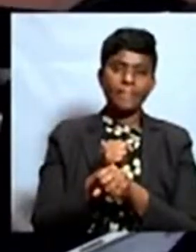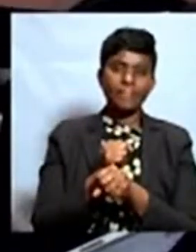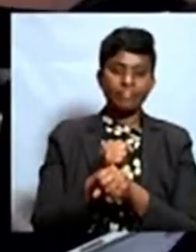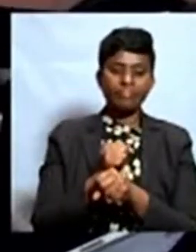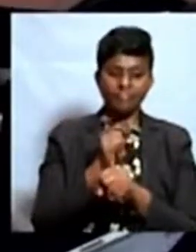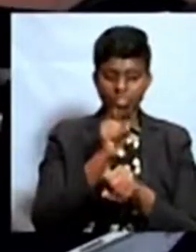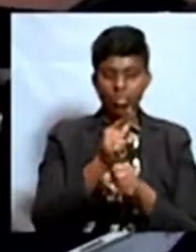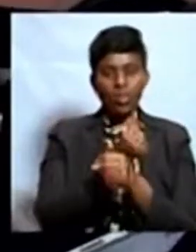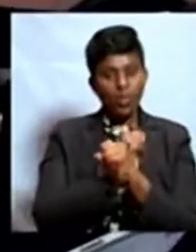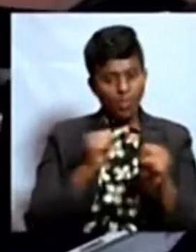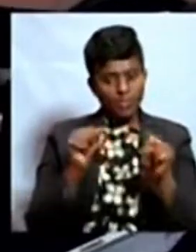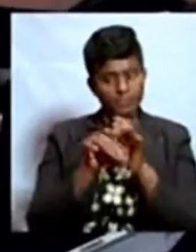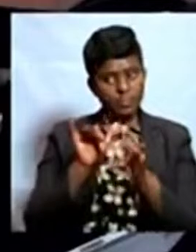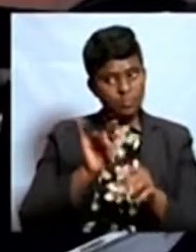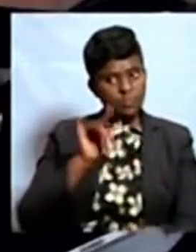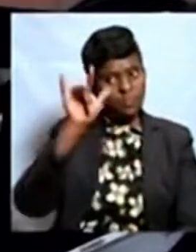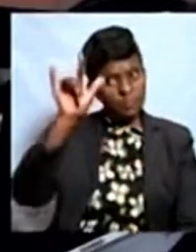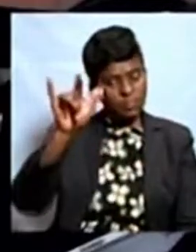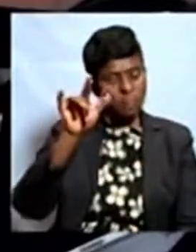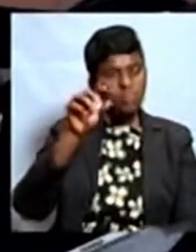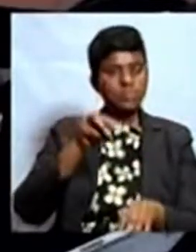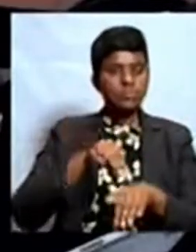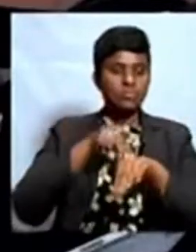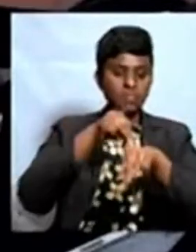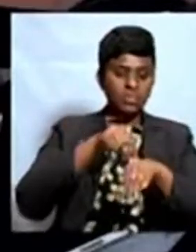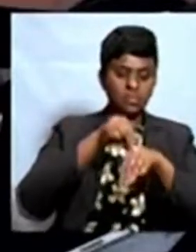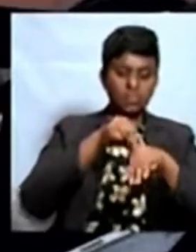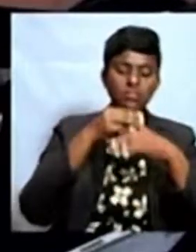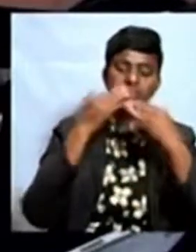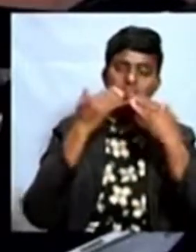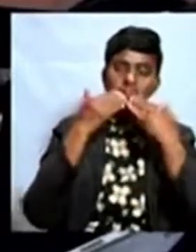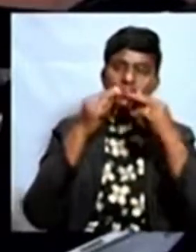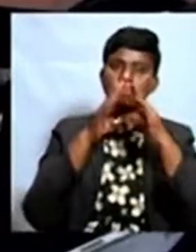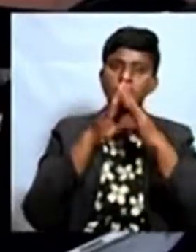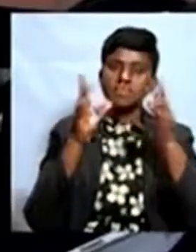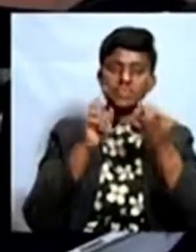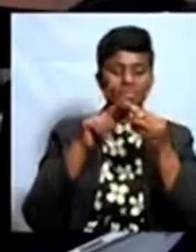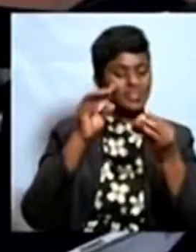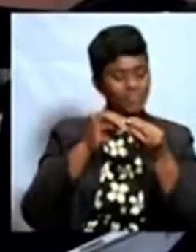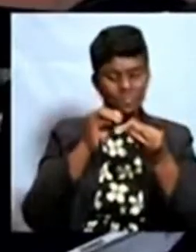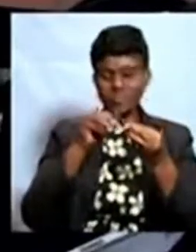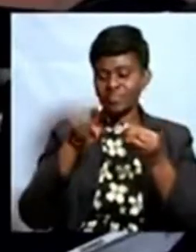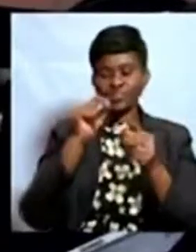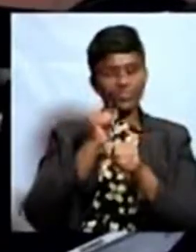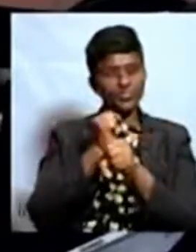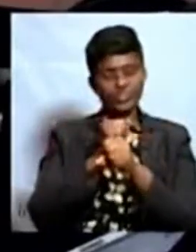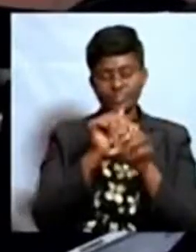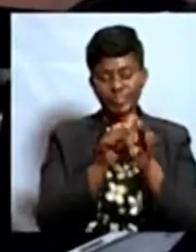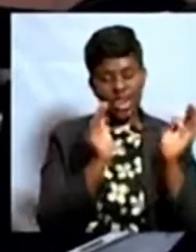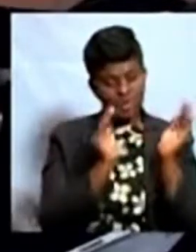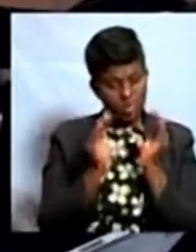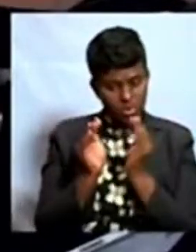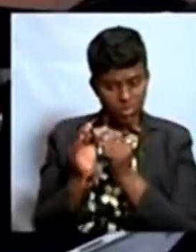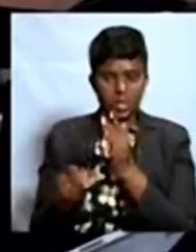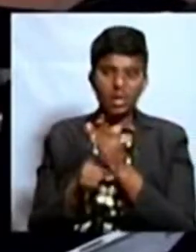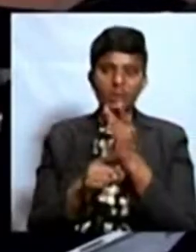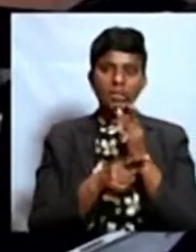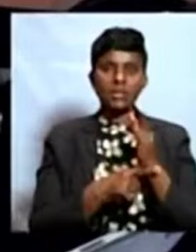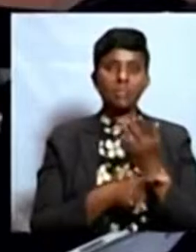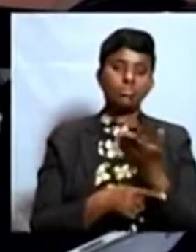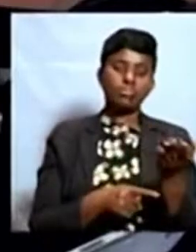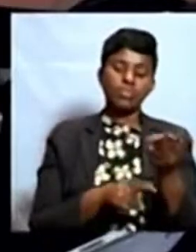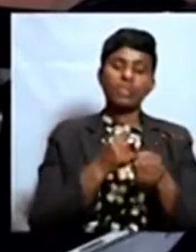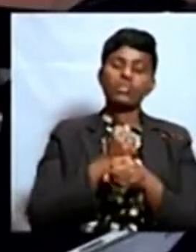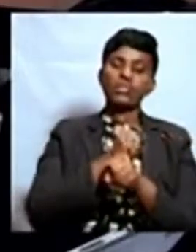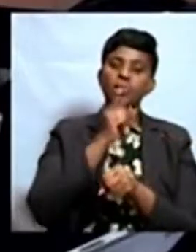creating safety in our airports like Mongo. We appreciate that. But I think more needs to be done in our small towns to